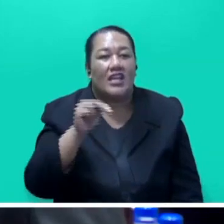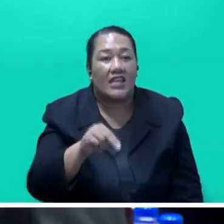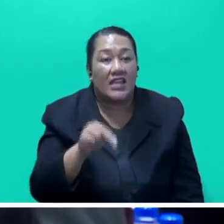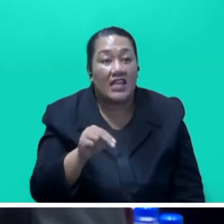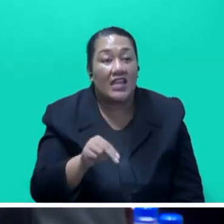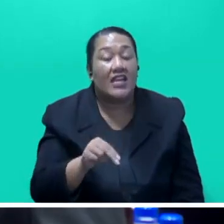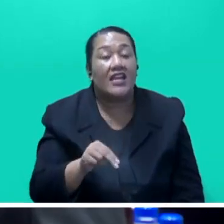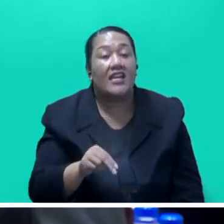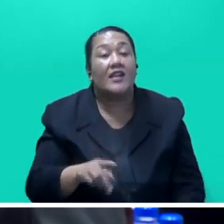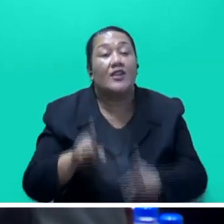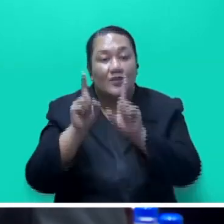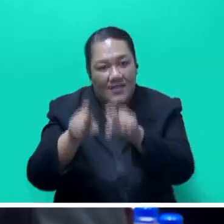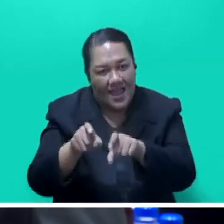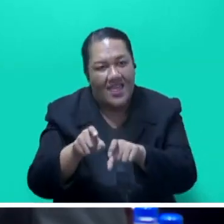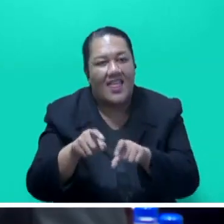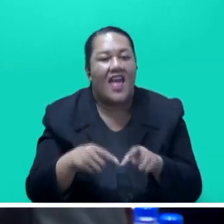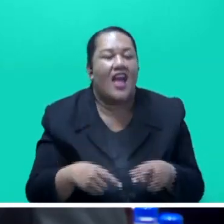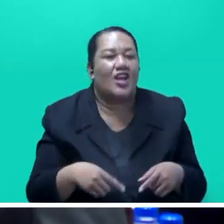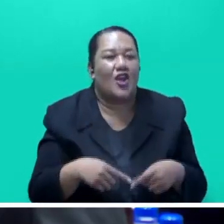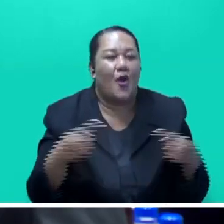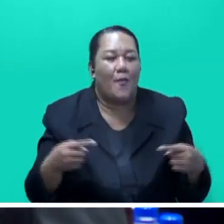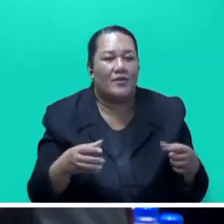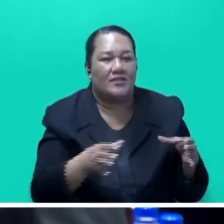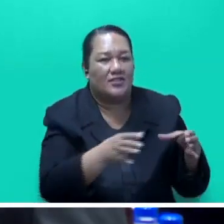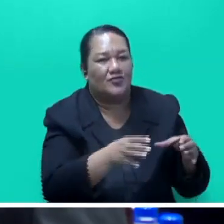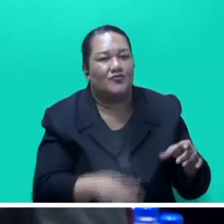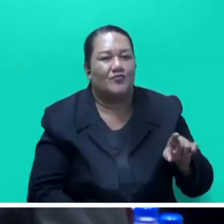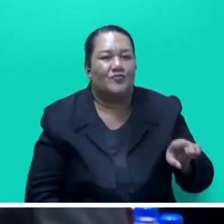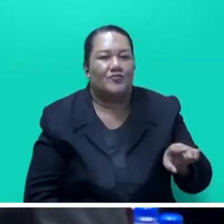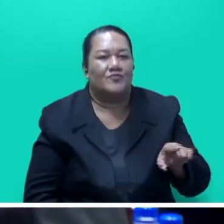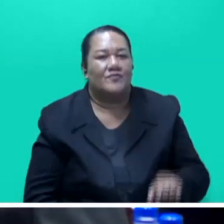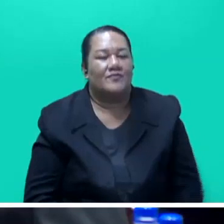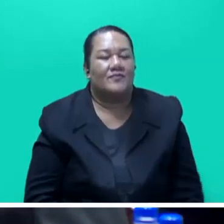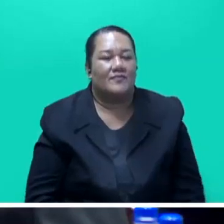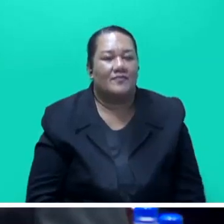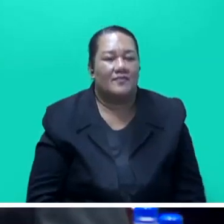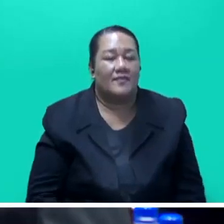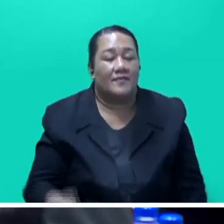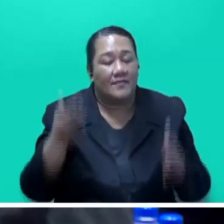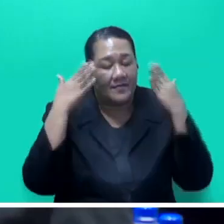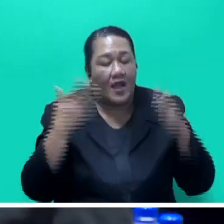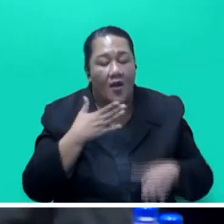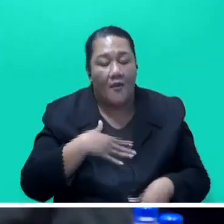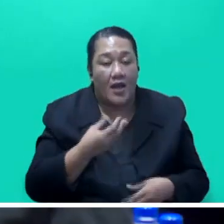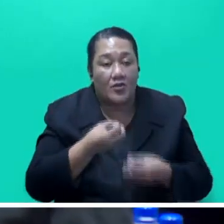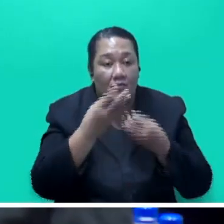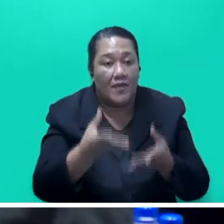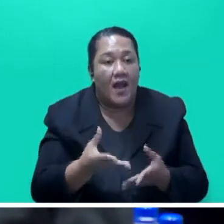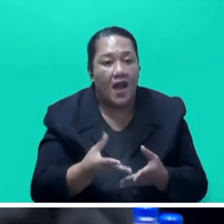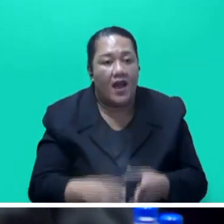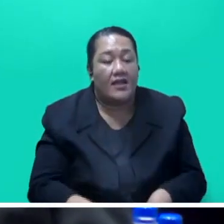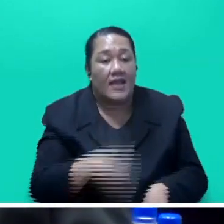opposition. Mr. Speaker, I just wanted to point out that the government